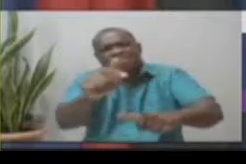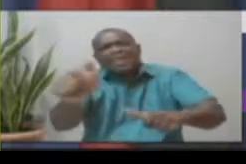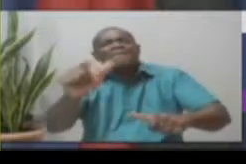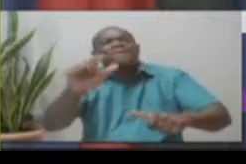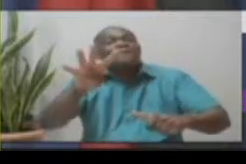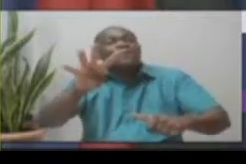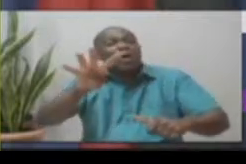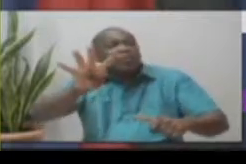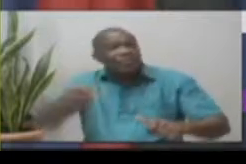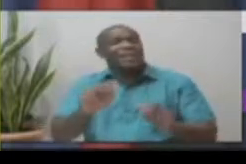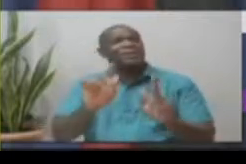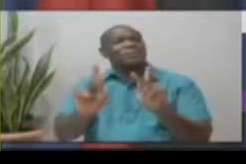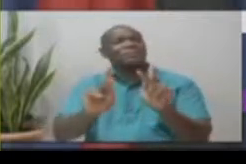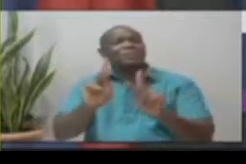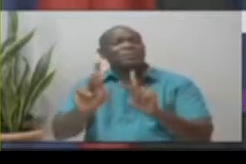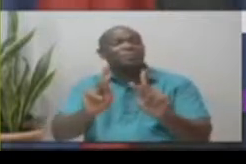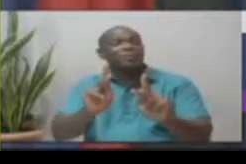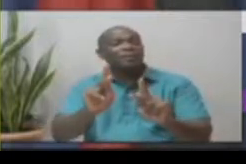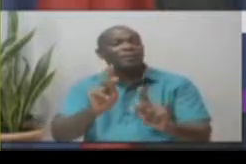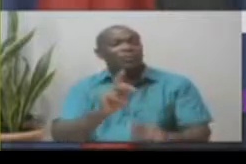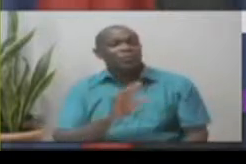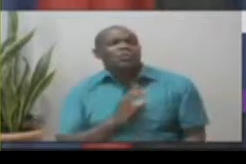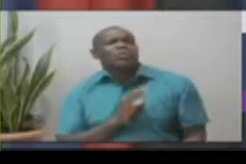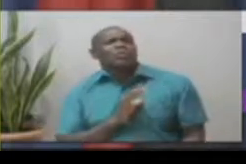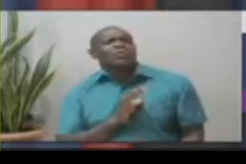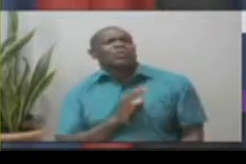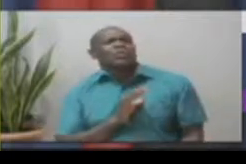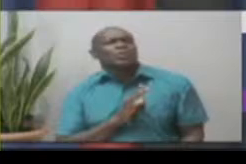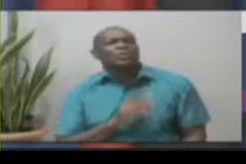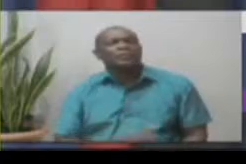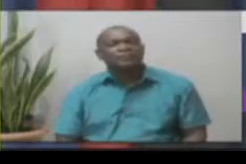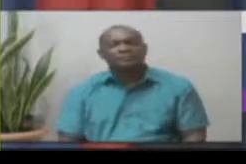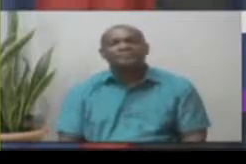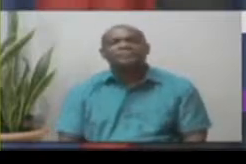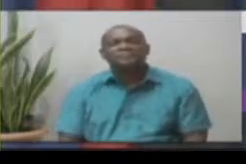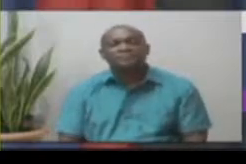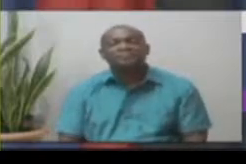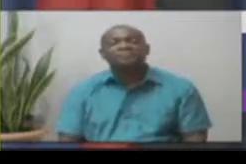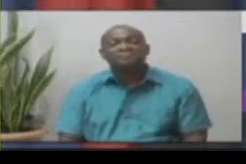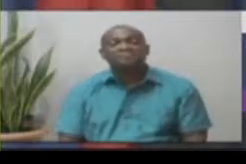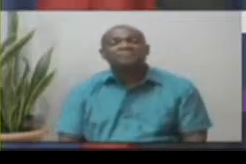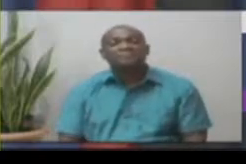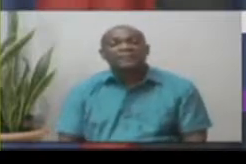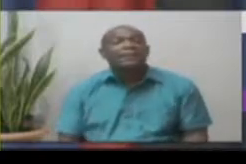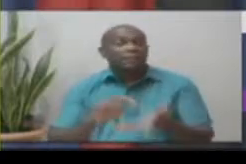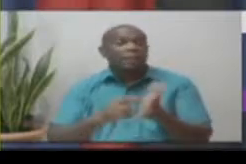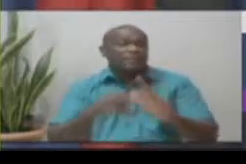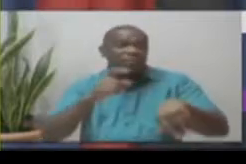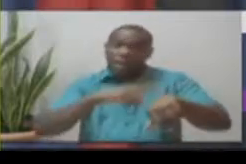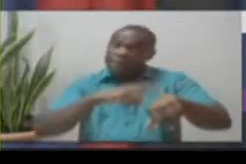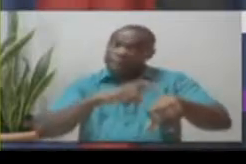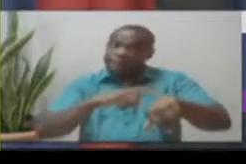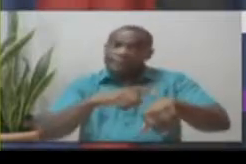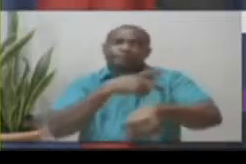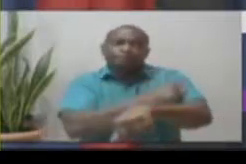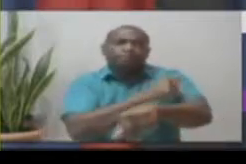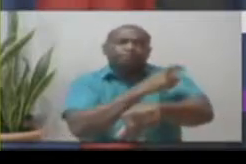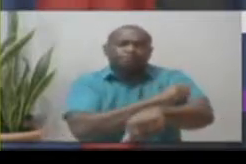So, given the time that it will take to get those shots into arms, it means